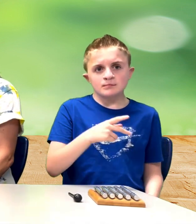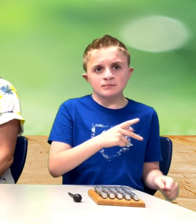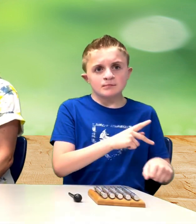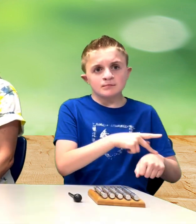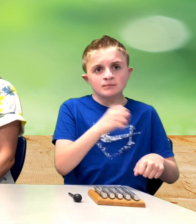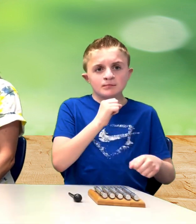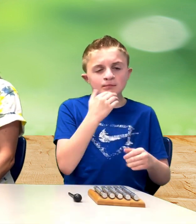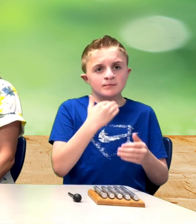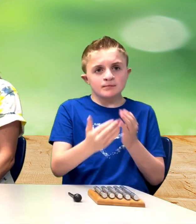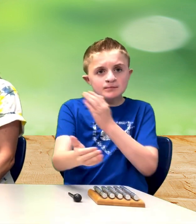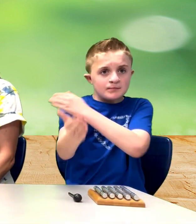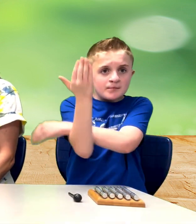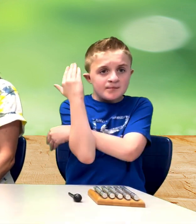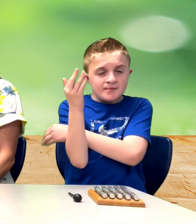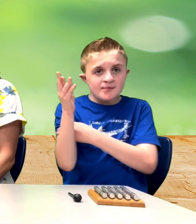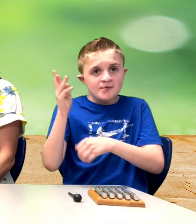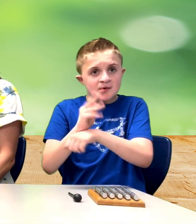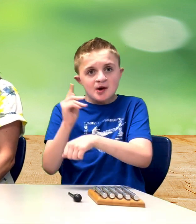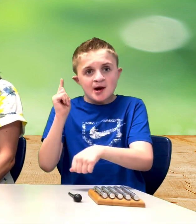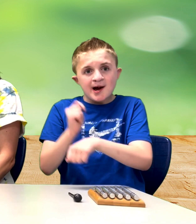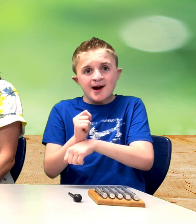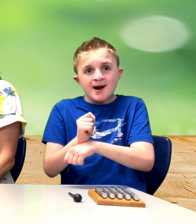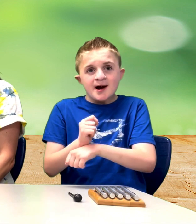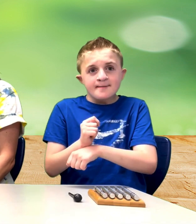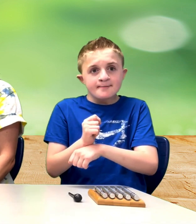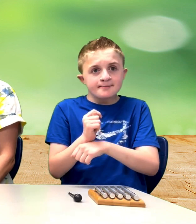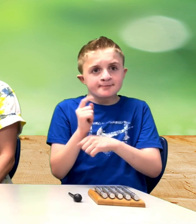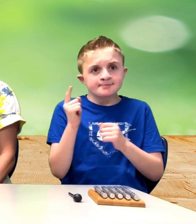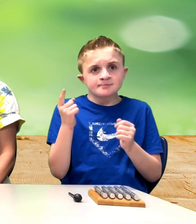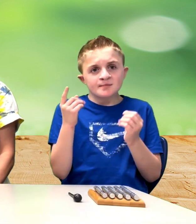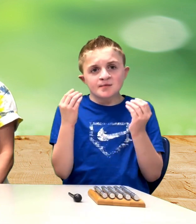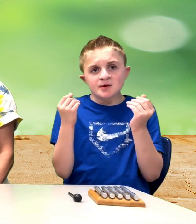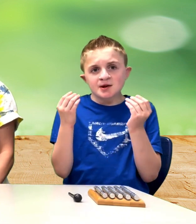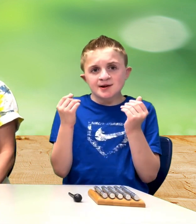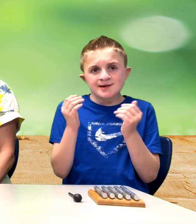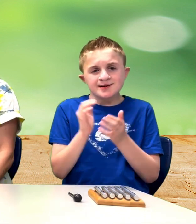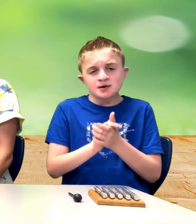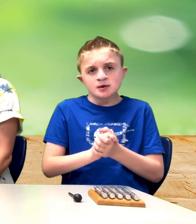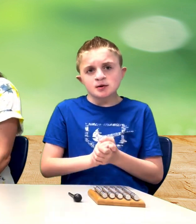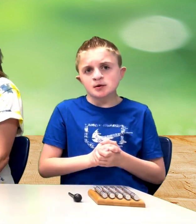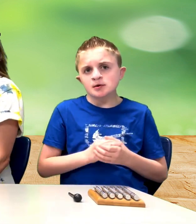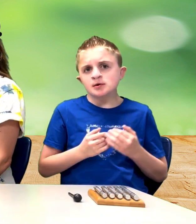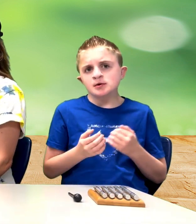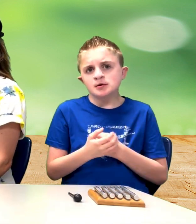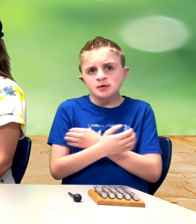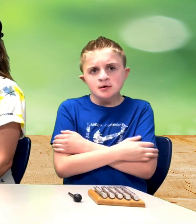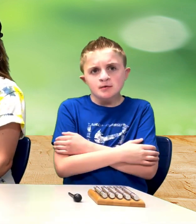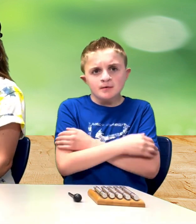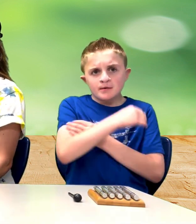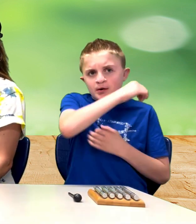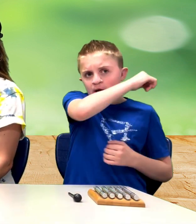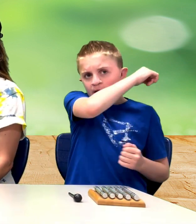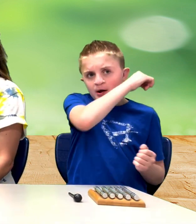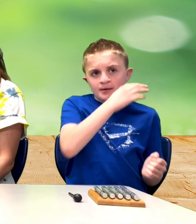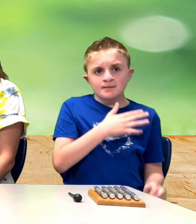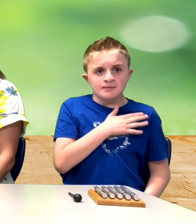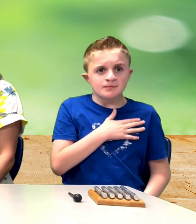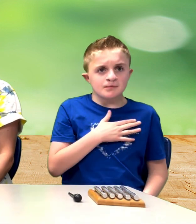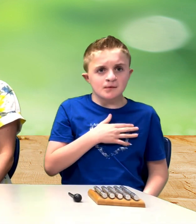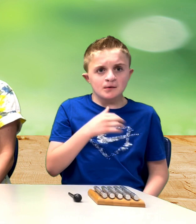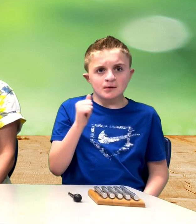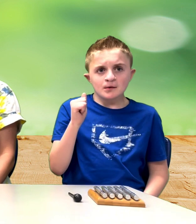Good morning, Raymond Temple. Just thinking about my little Annie, my red bone